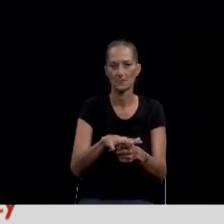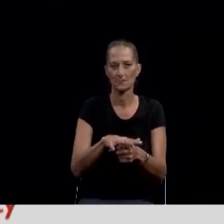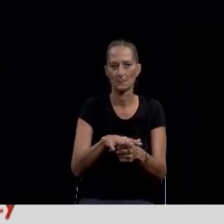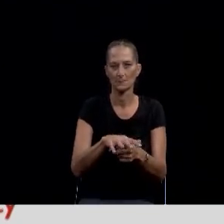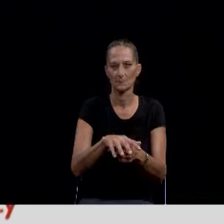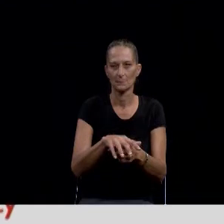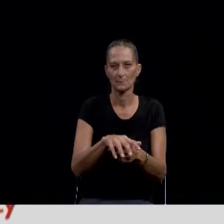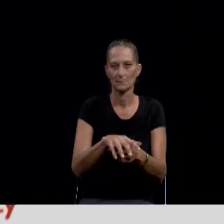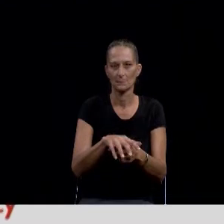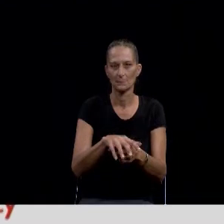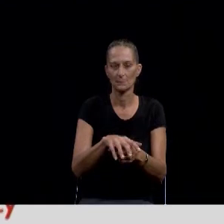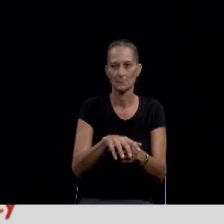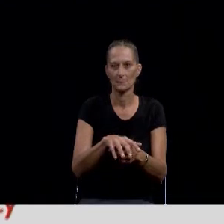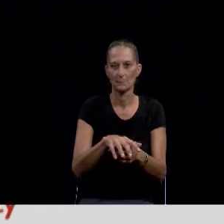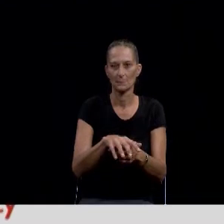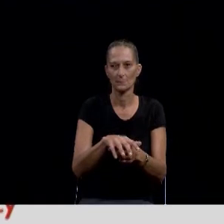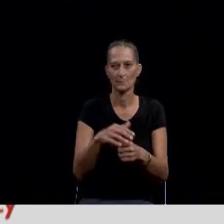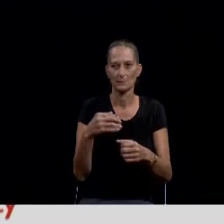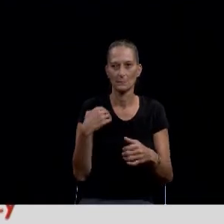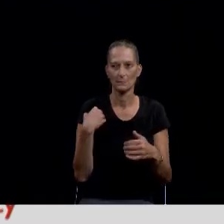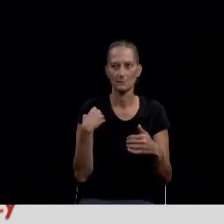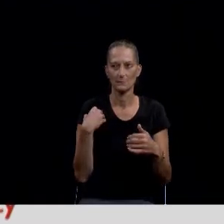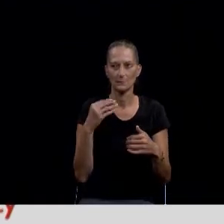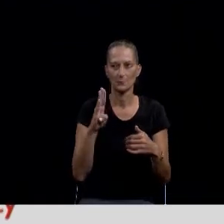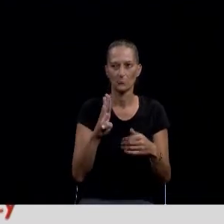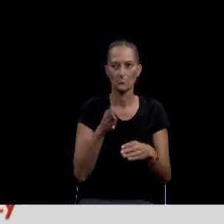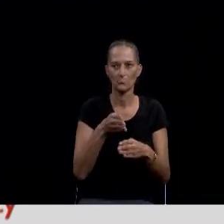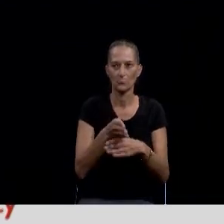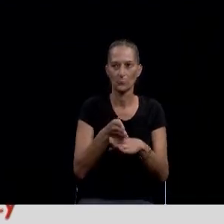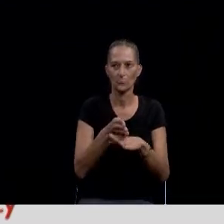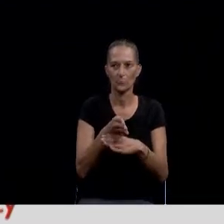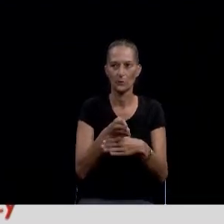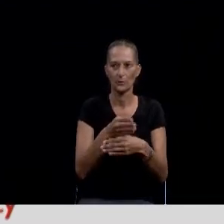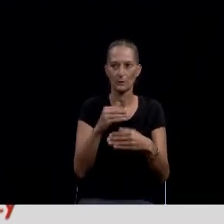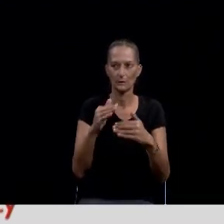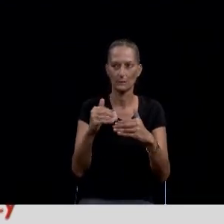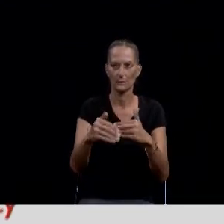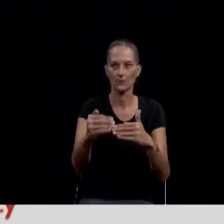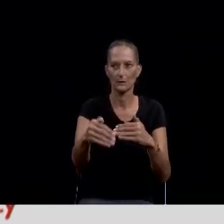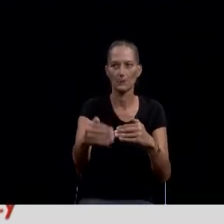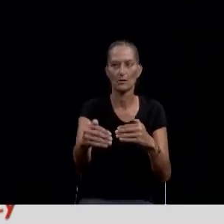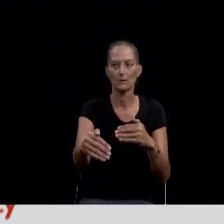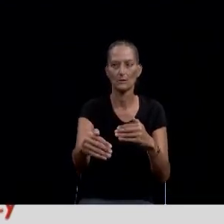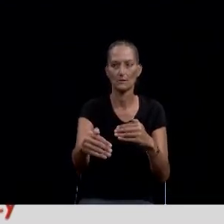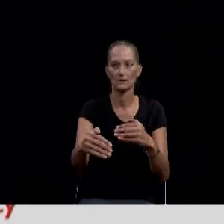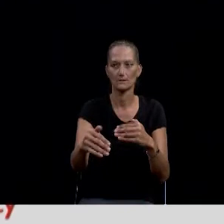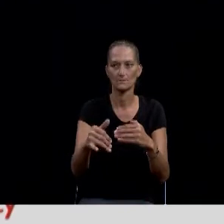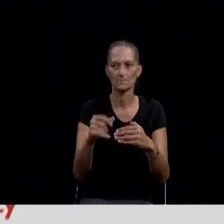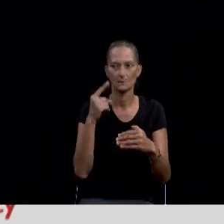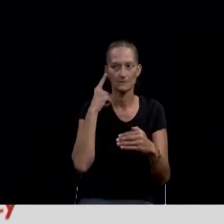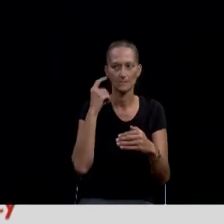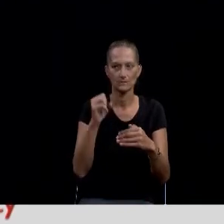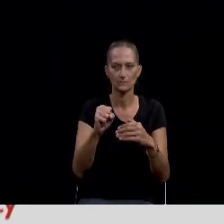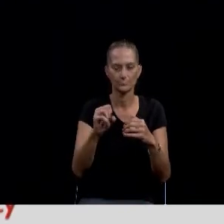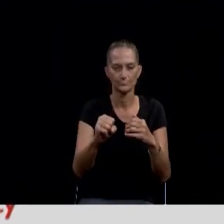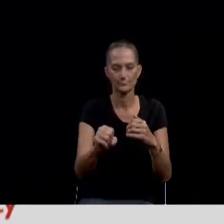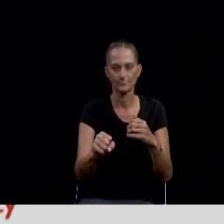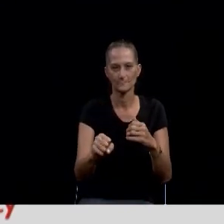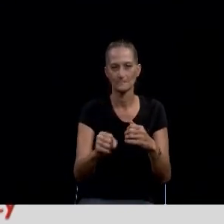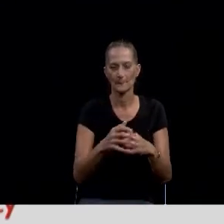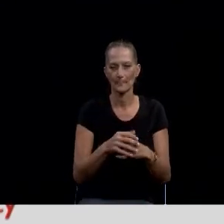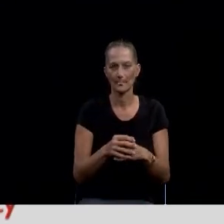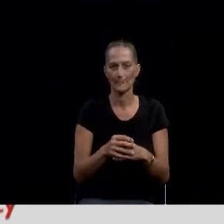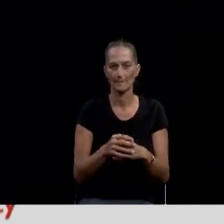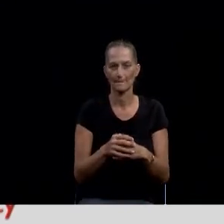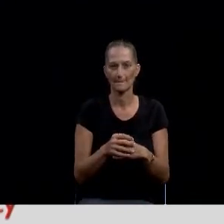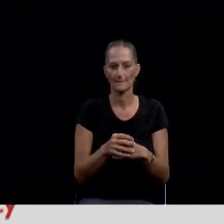and the seating. From this view, the back of the stage will be plain so as not to compete with performers for attention. But from the